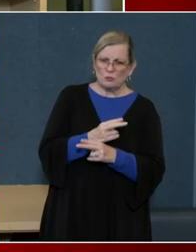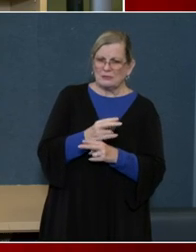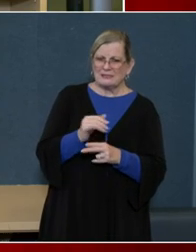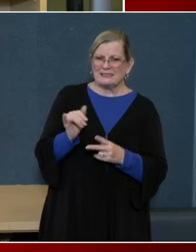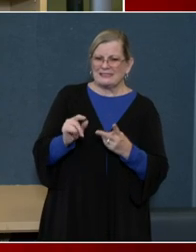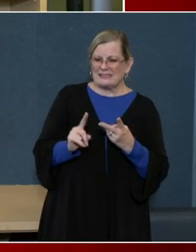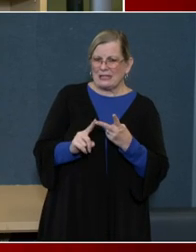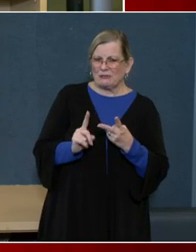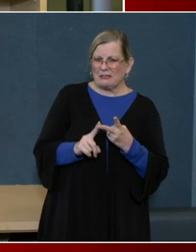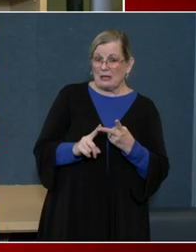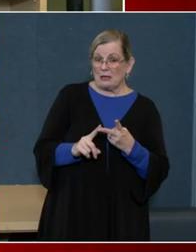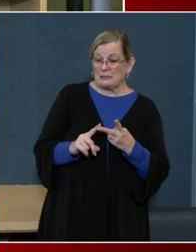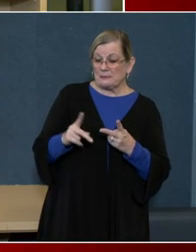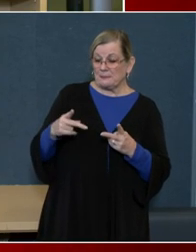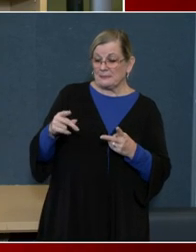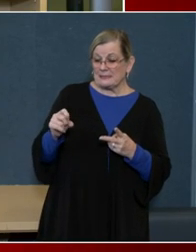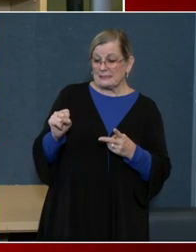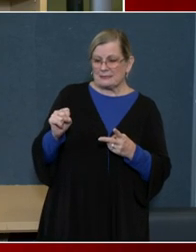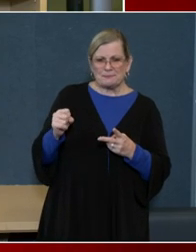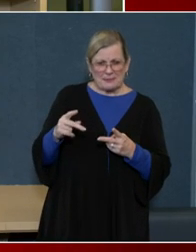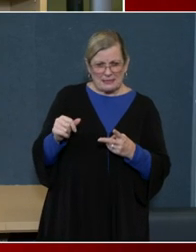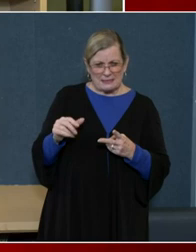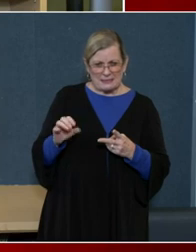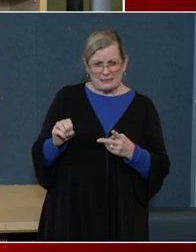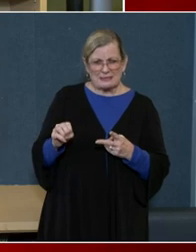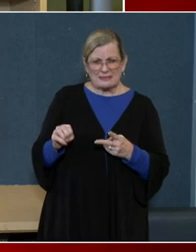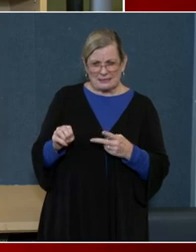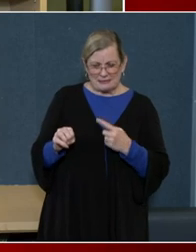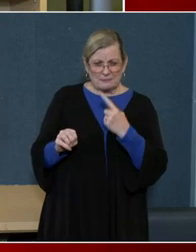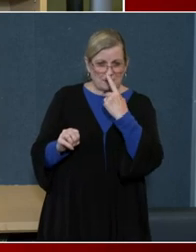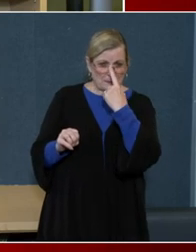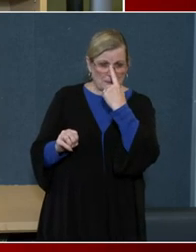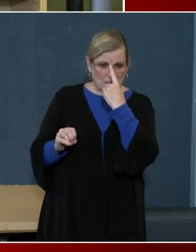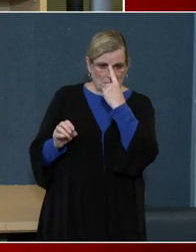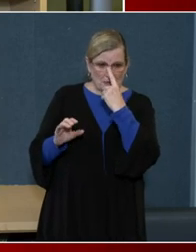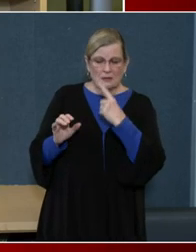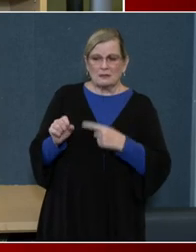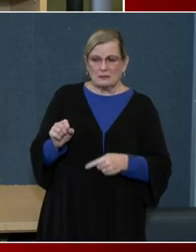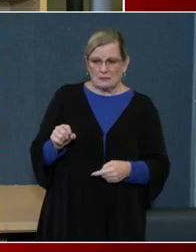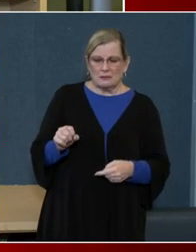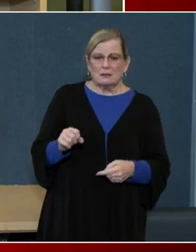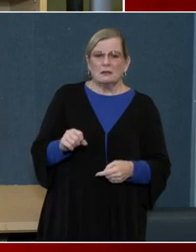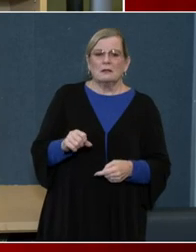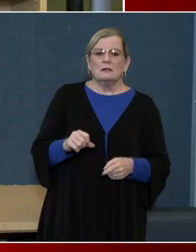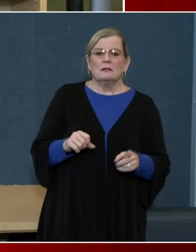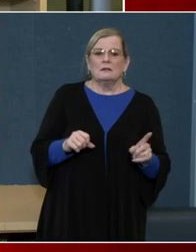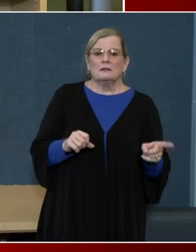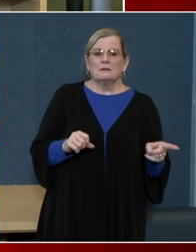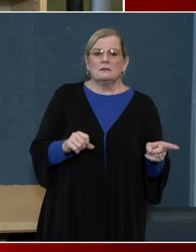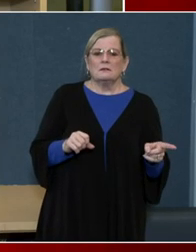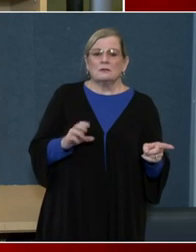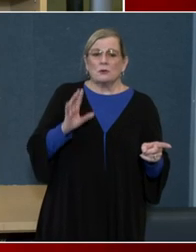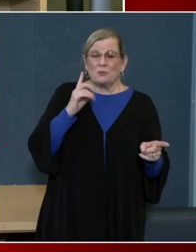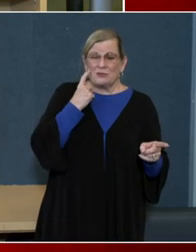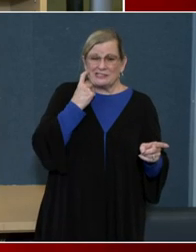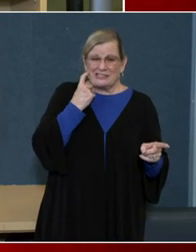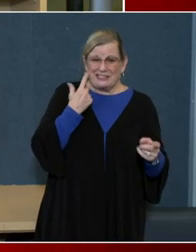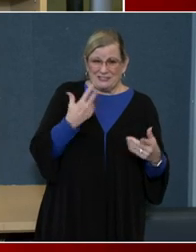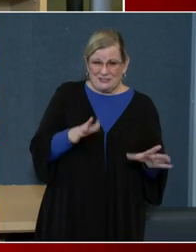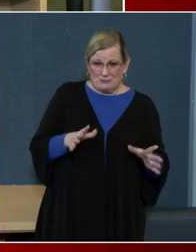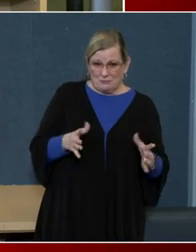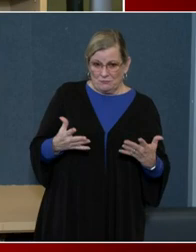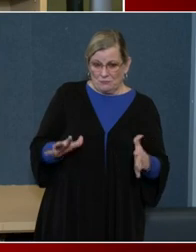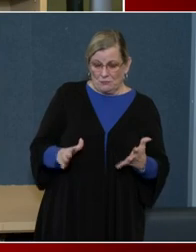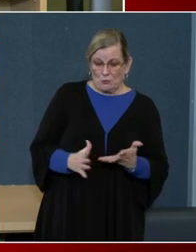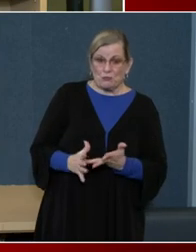primarily utilize our elementary spaces. We shared previously that we're prioritizing our elementary facilities